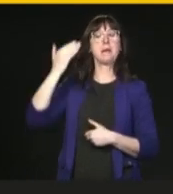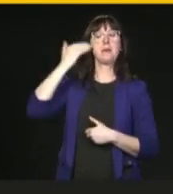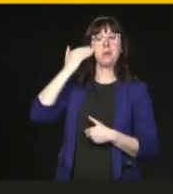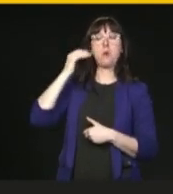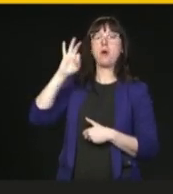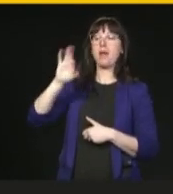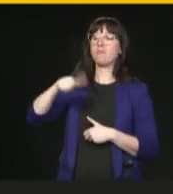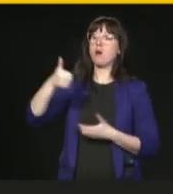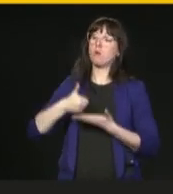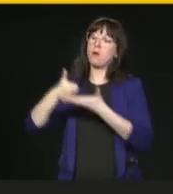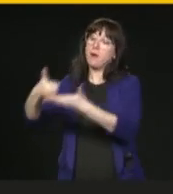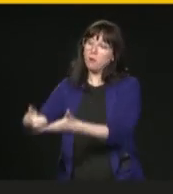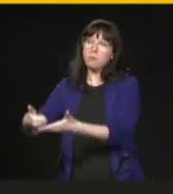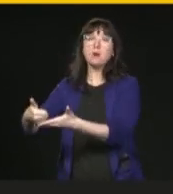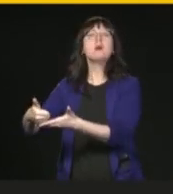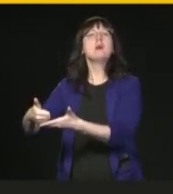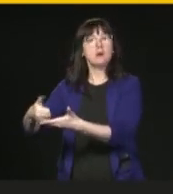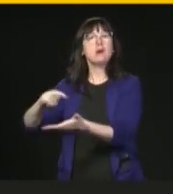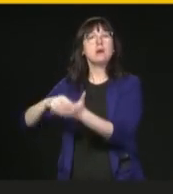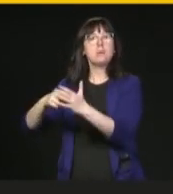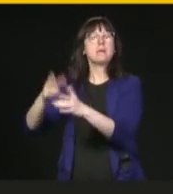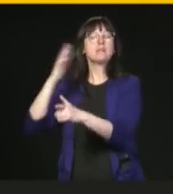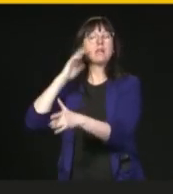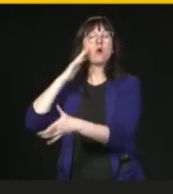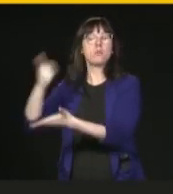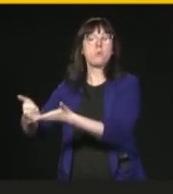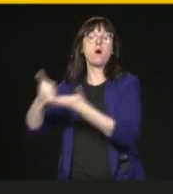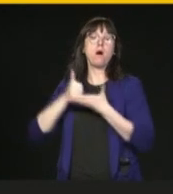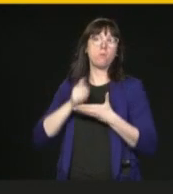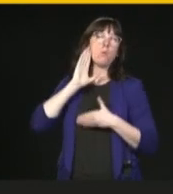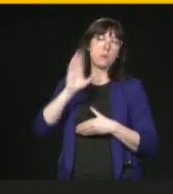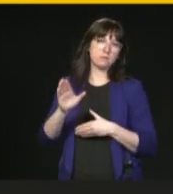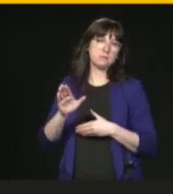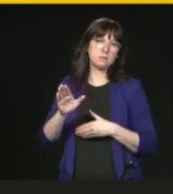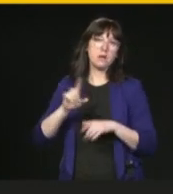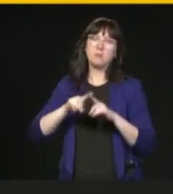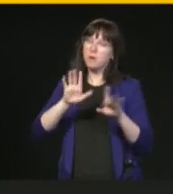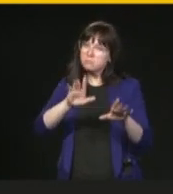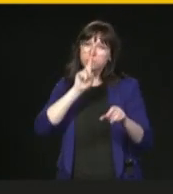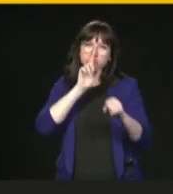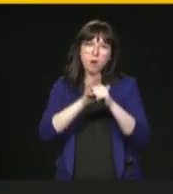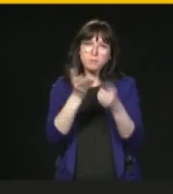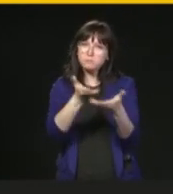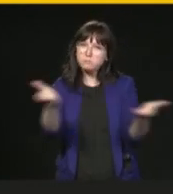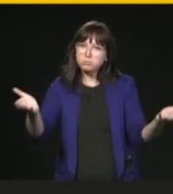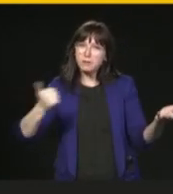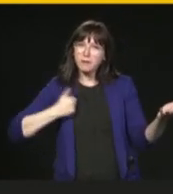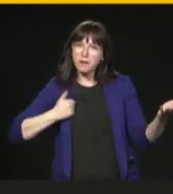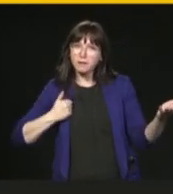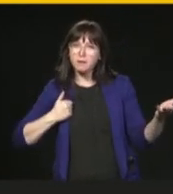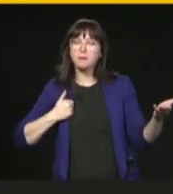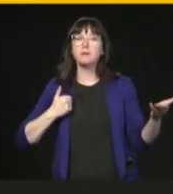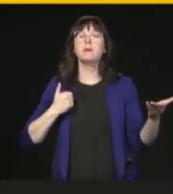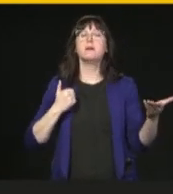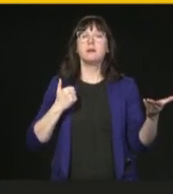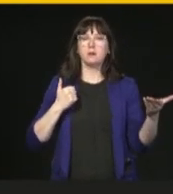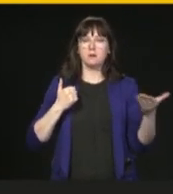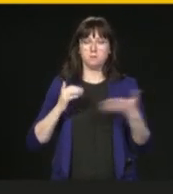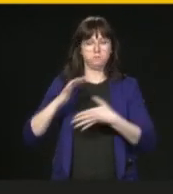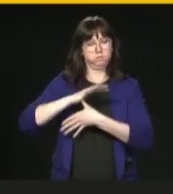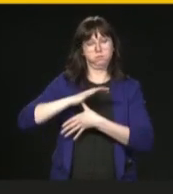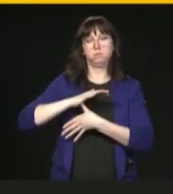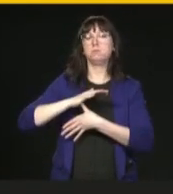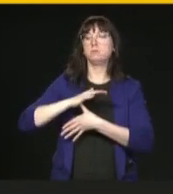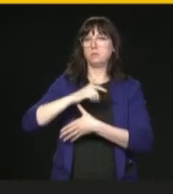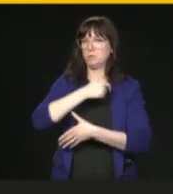response. So helping others is also a way of helping ourselves. But I can reassure Canadians that, first, we